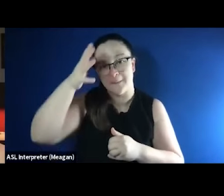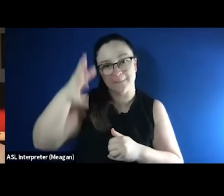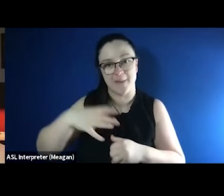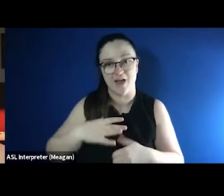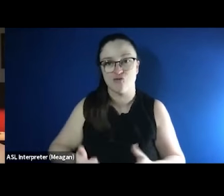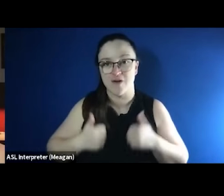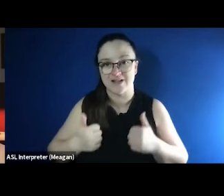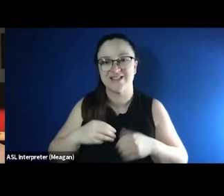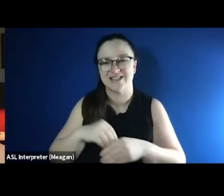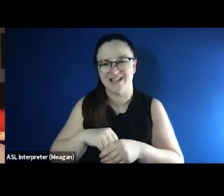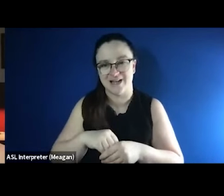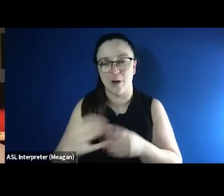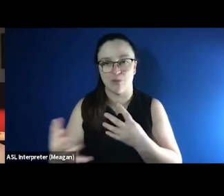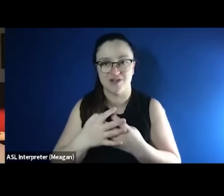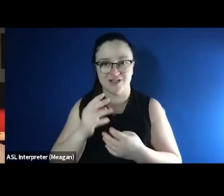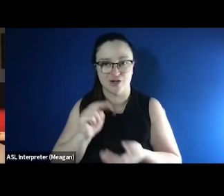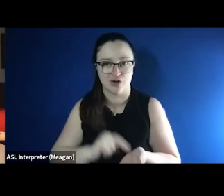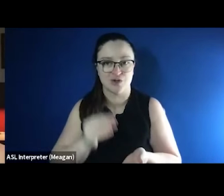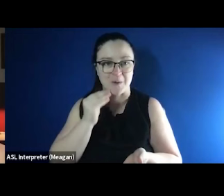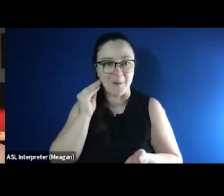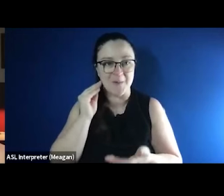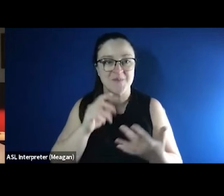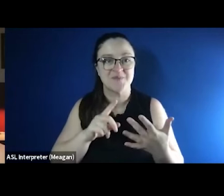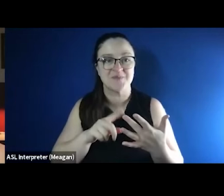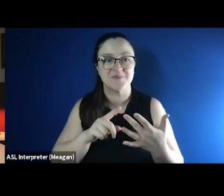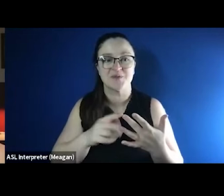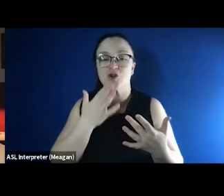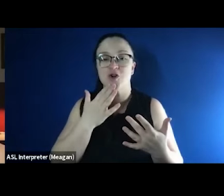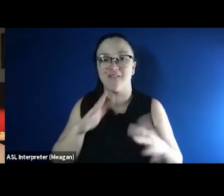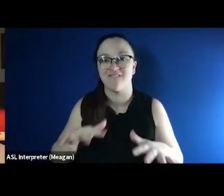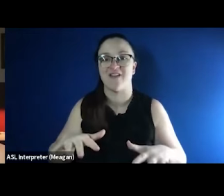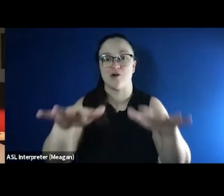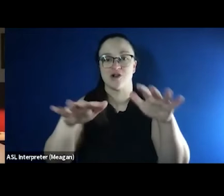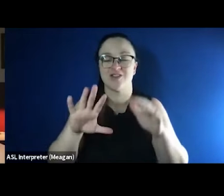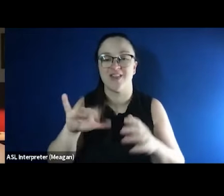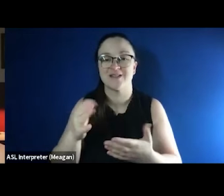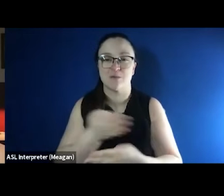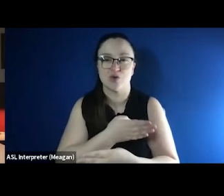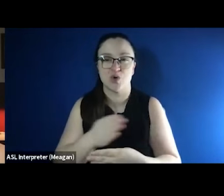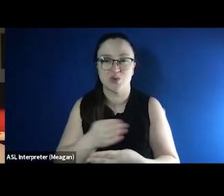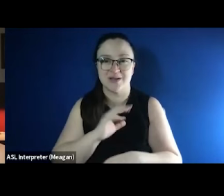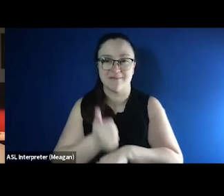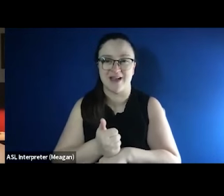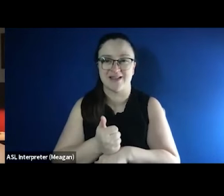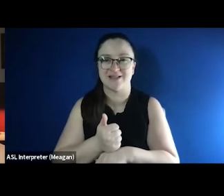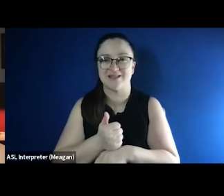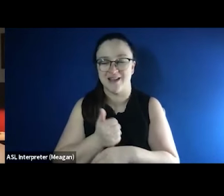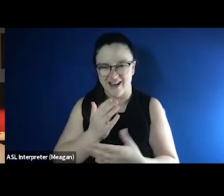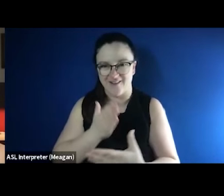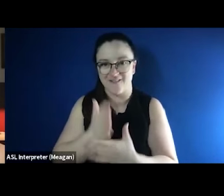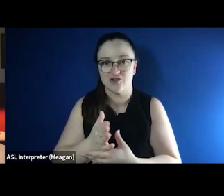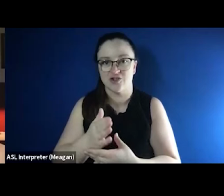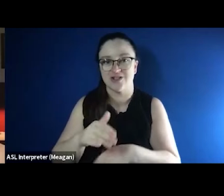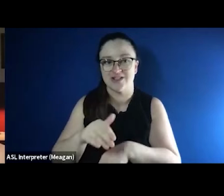home. Good Vibrations took place across two prisons, which is a music-based intervention in England, with